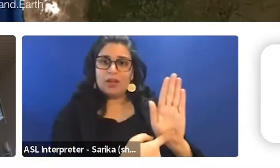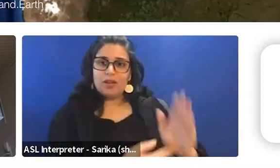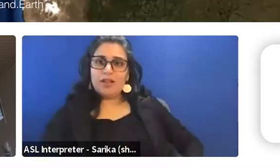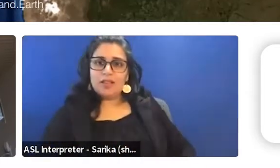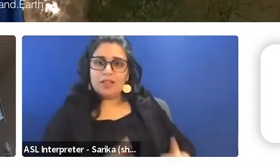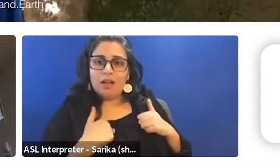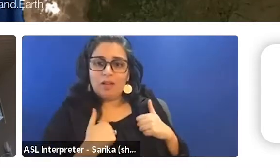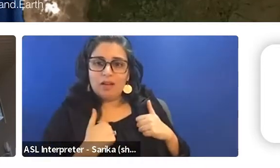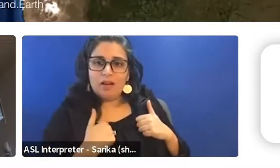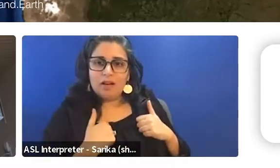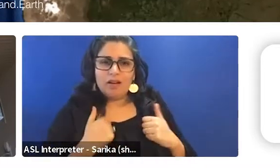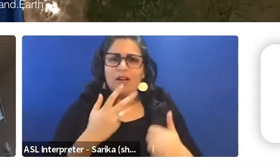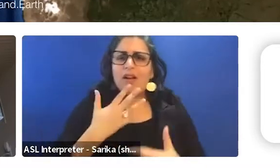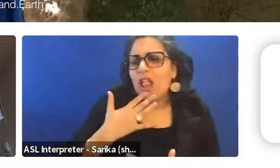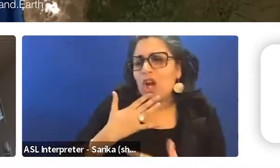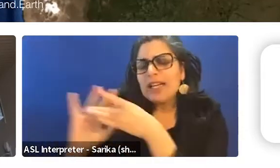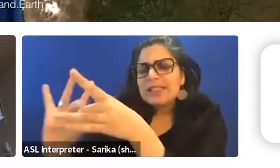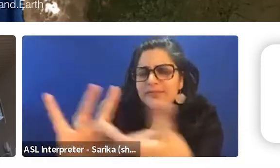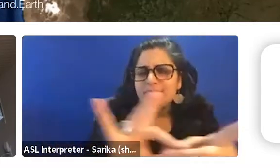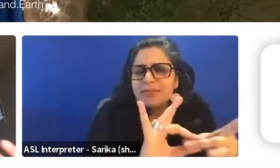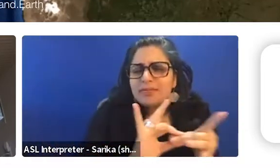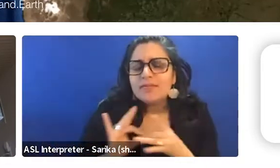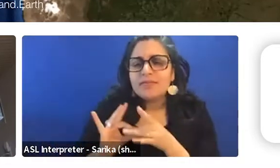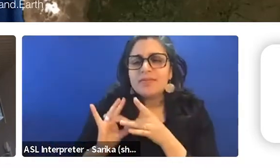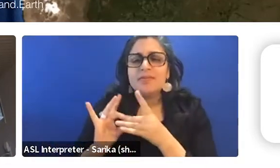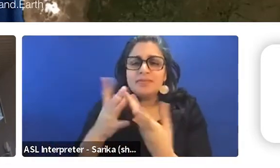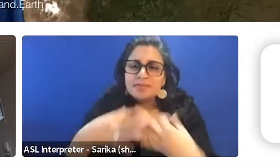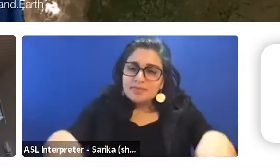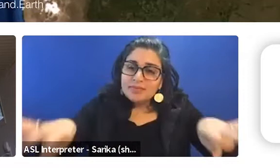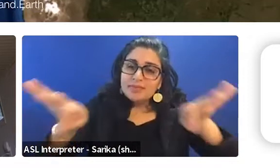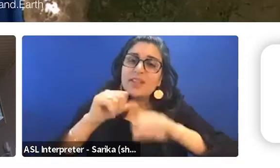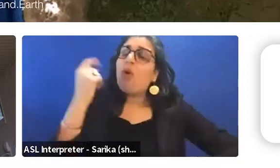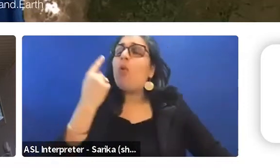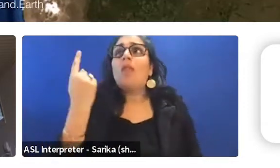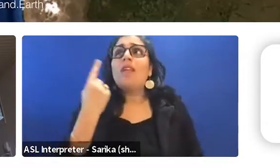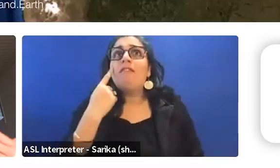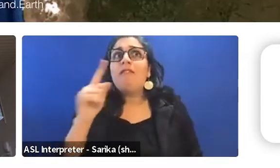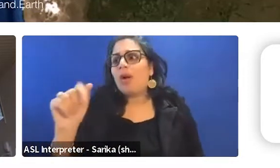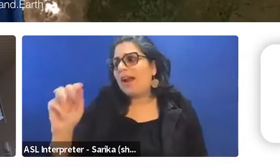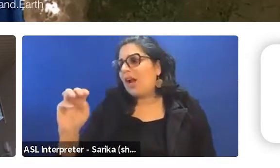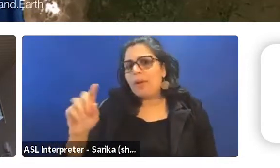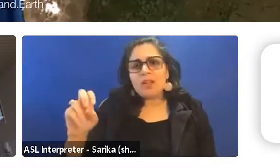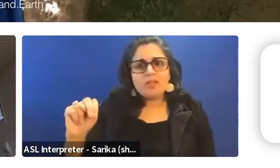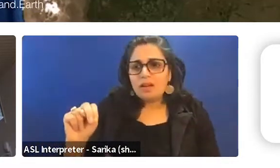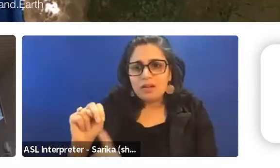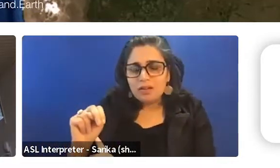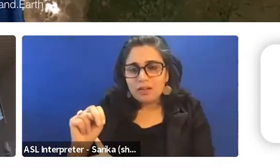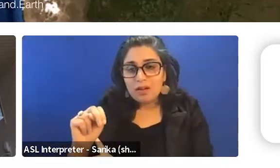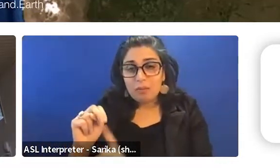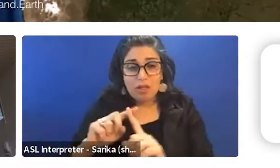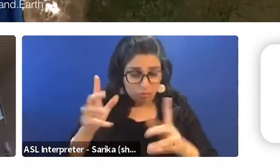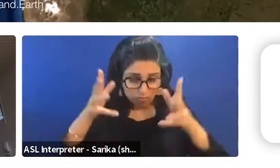and color and connections that are important not just for the Amazon itself, but also for the rest